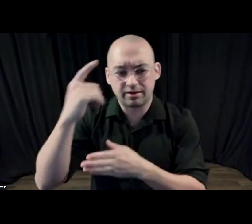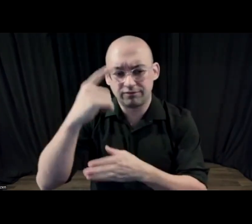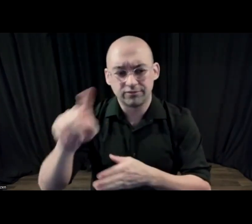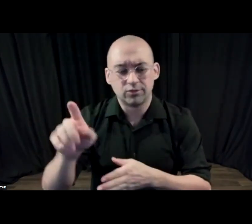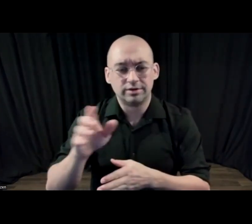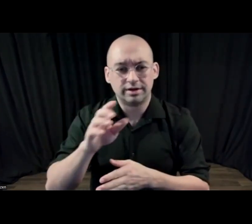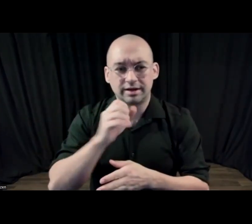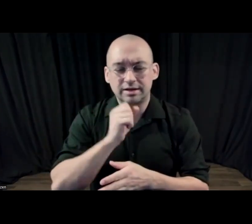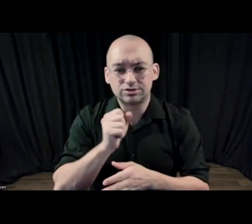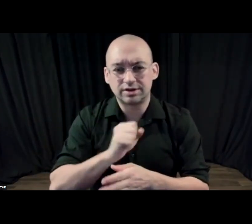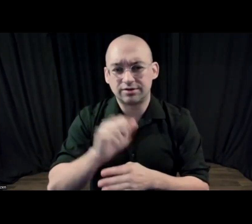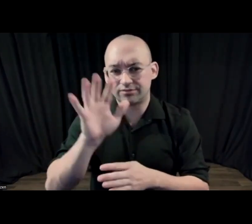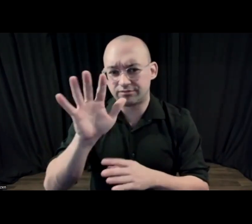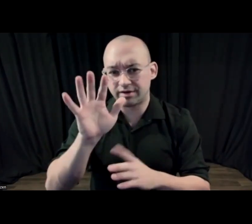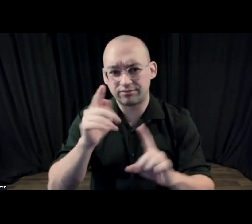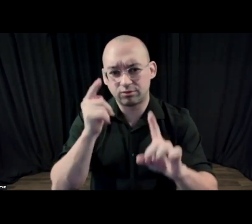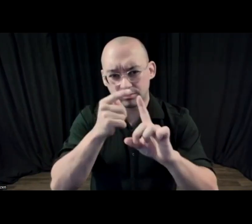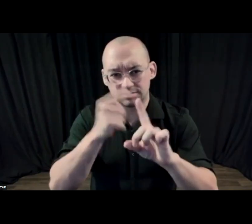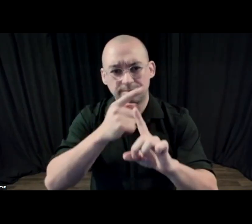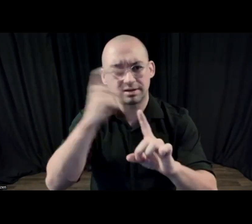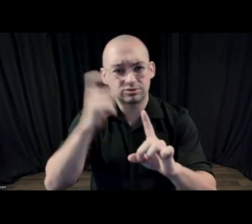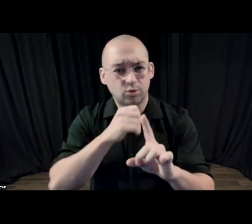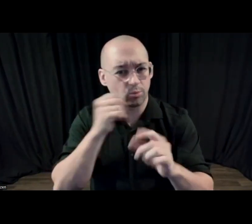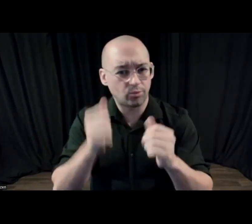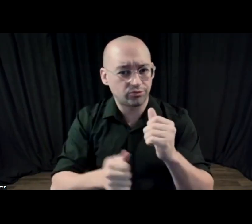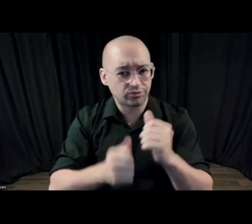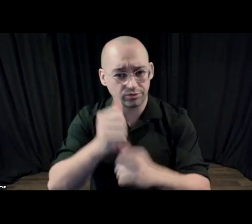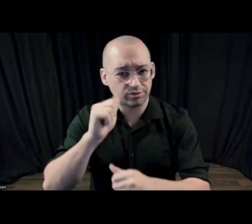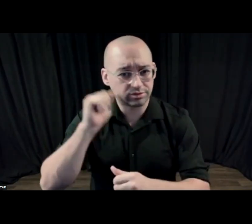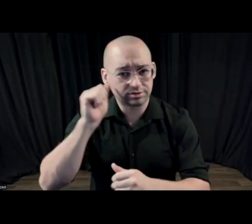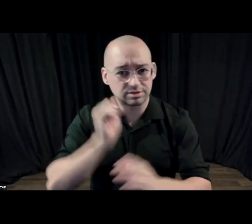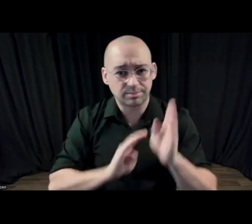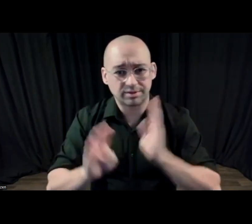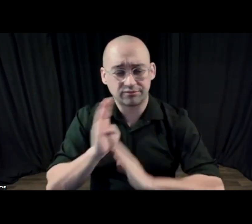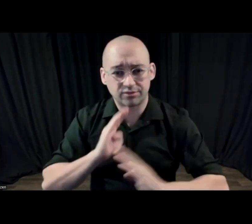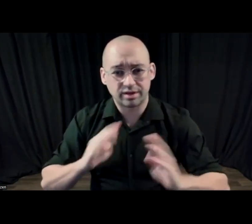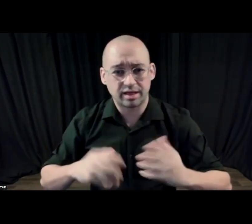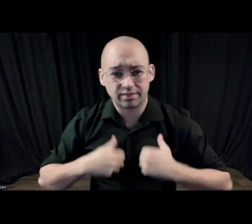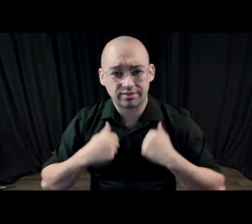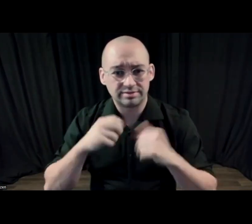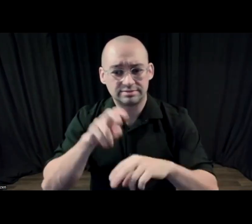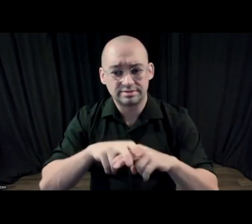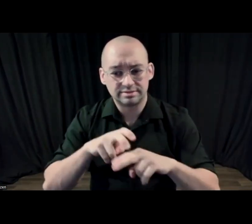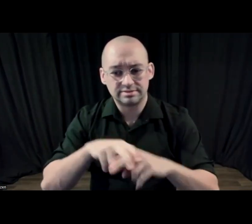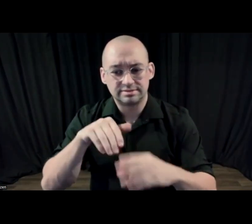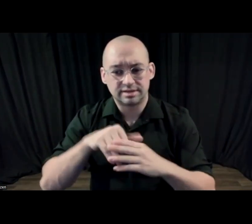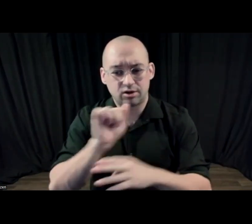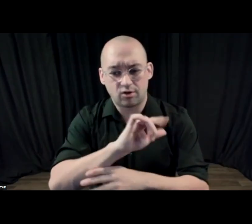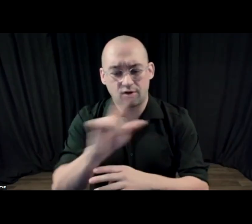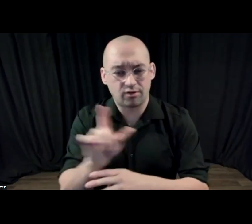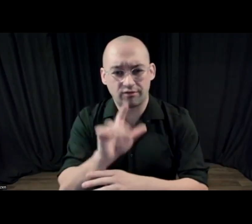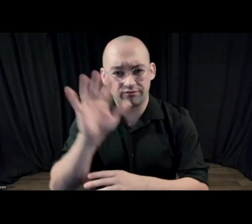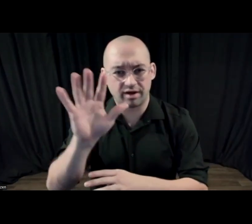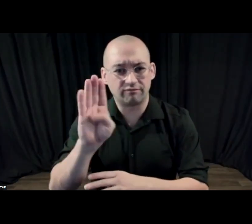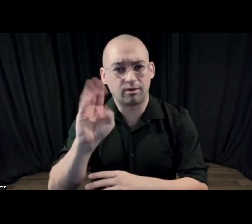5 bold goals, because older adult behavioral health sits within all 5 bold goals, as